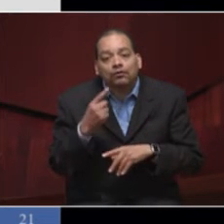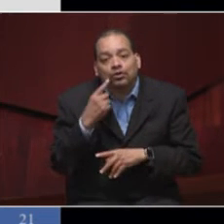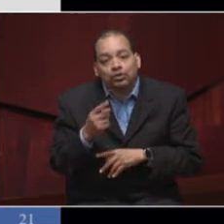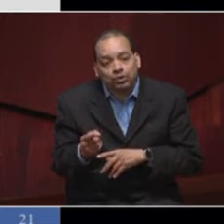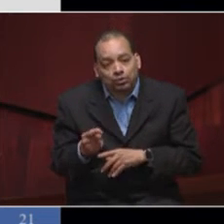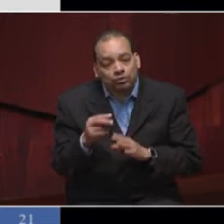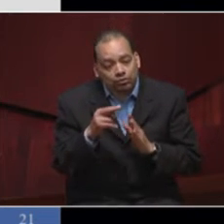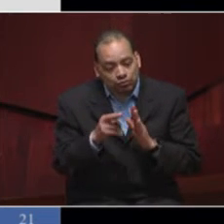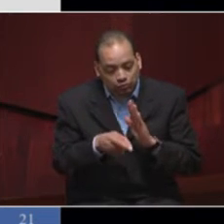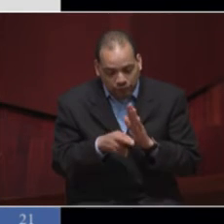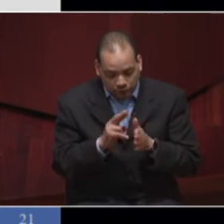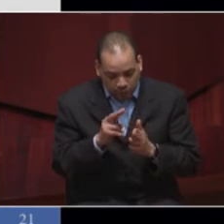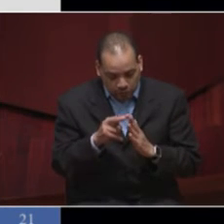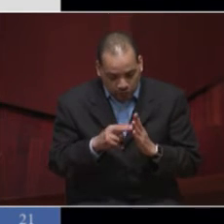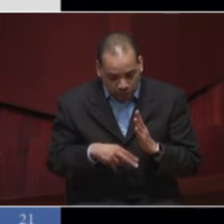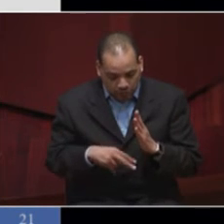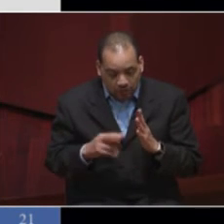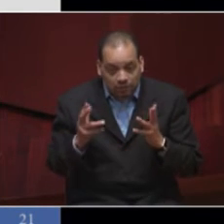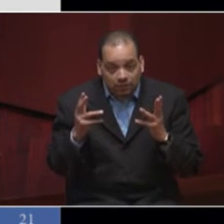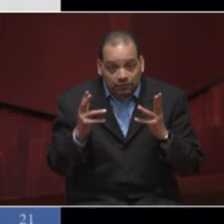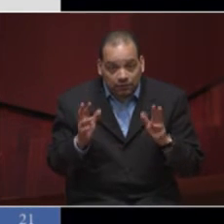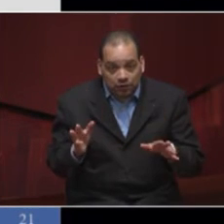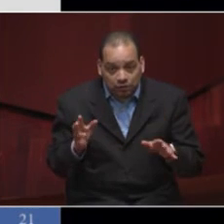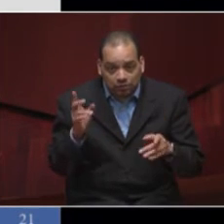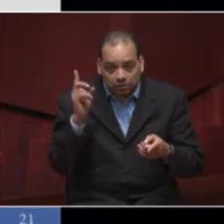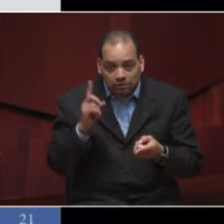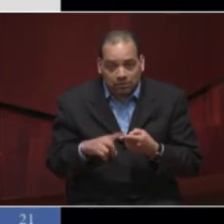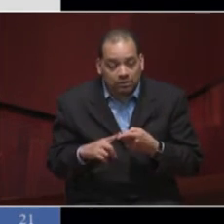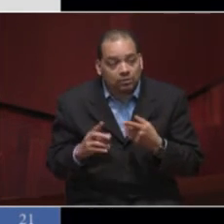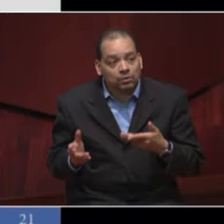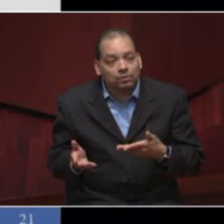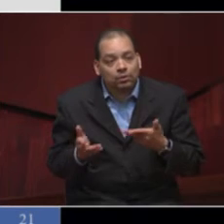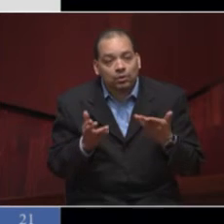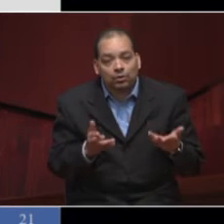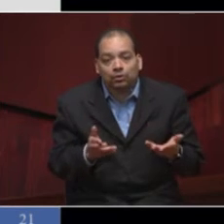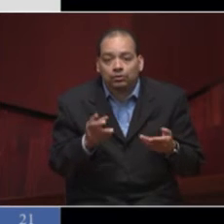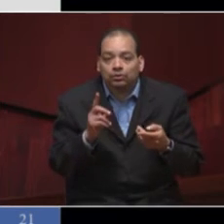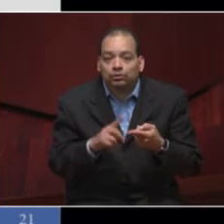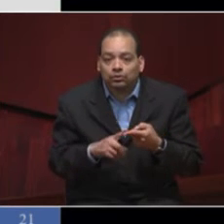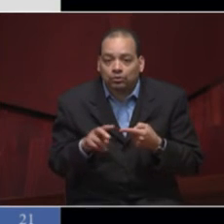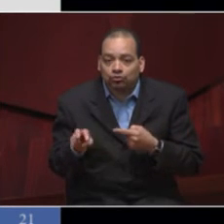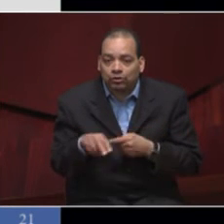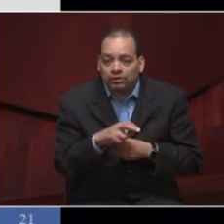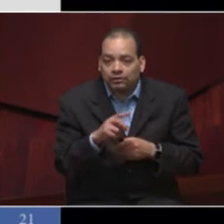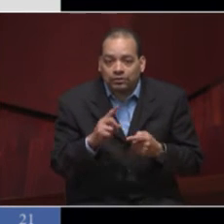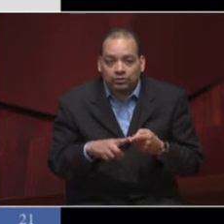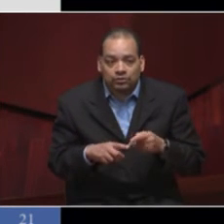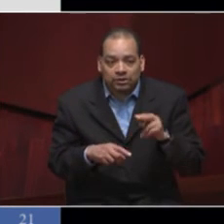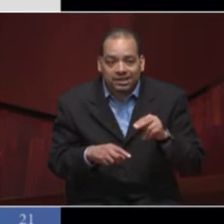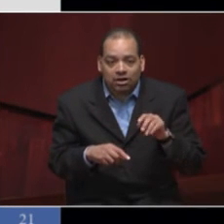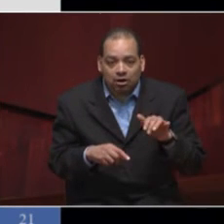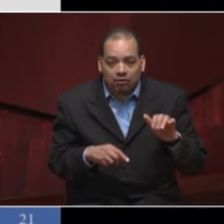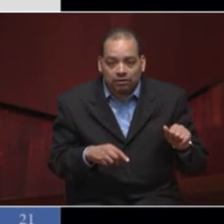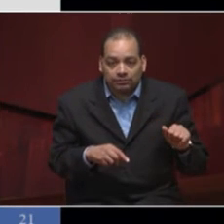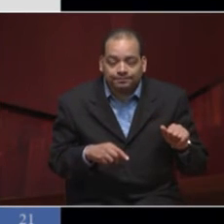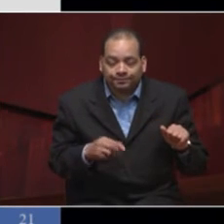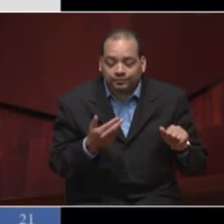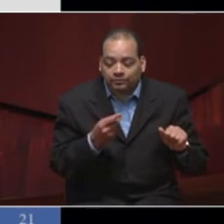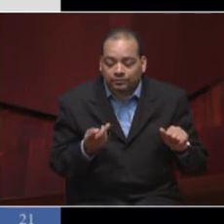review and propose these to NARA for transfer. A couple of upcoming dates for